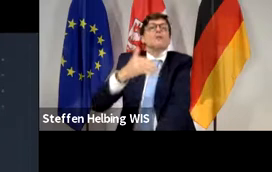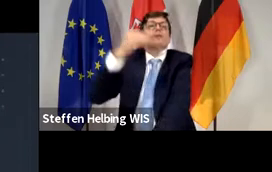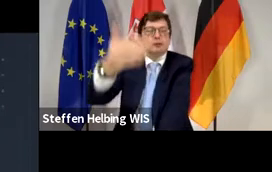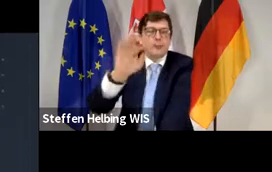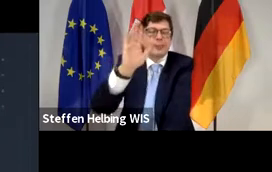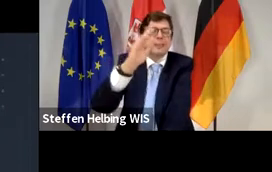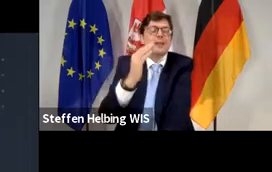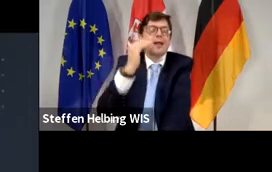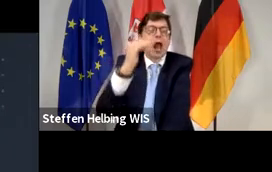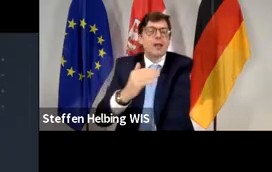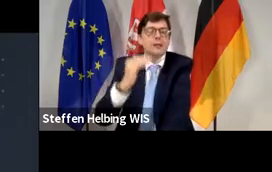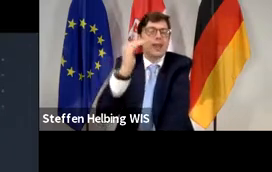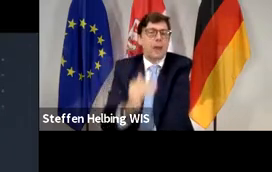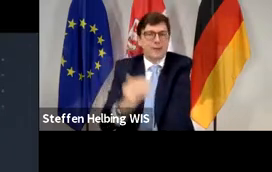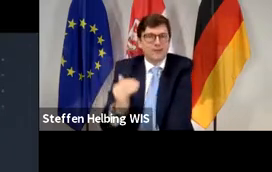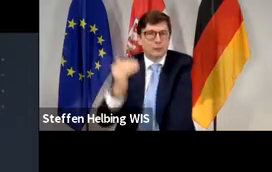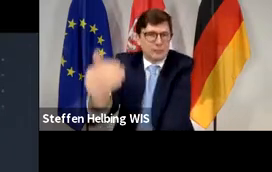can do everything by my own.